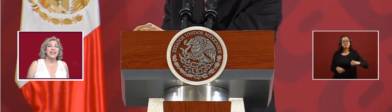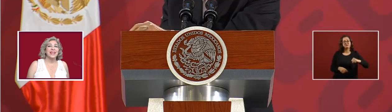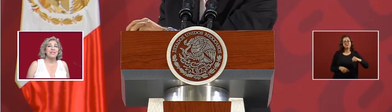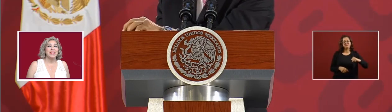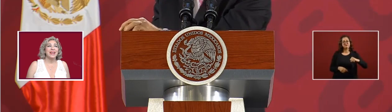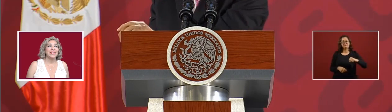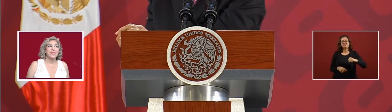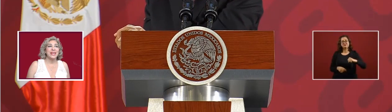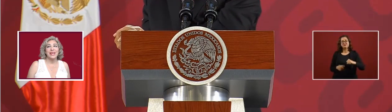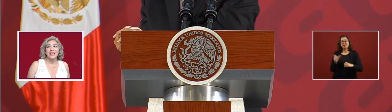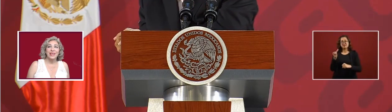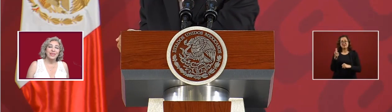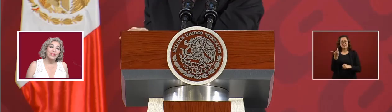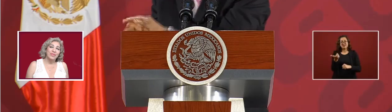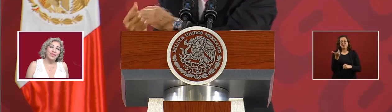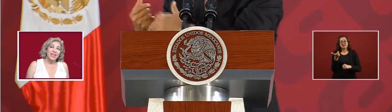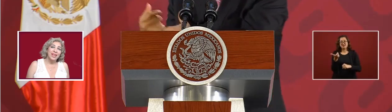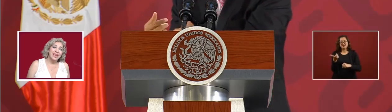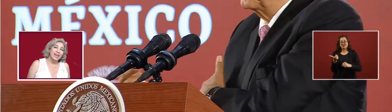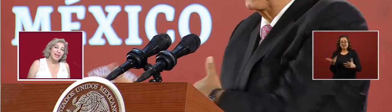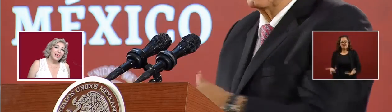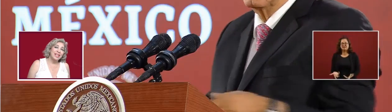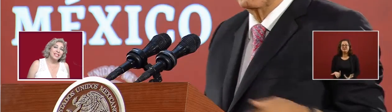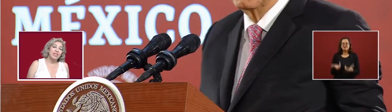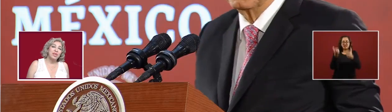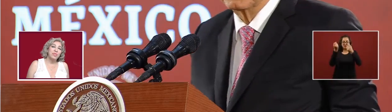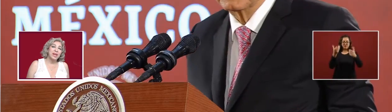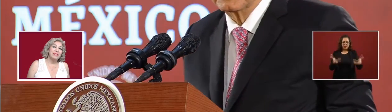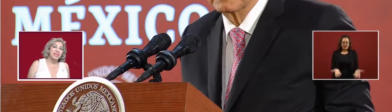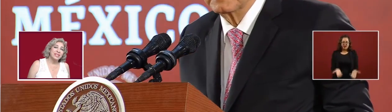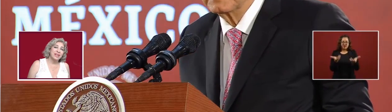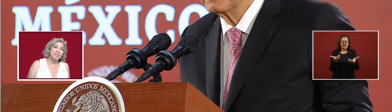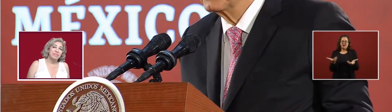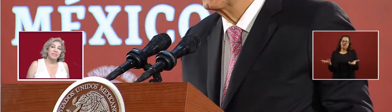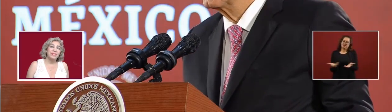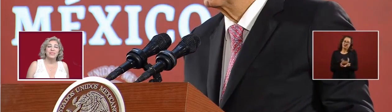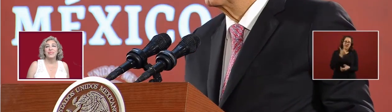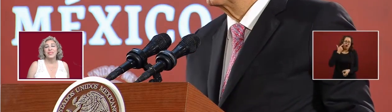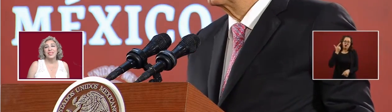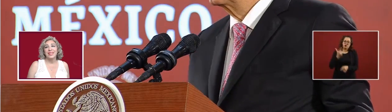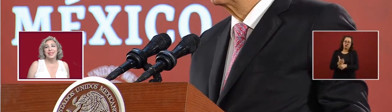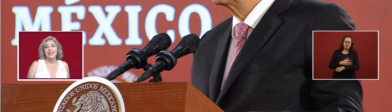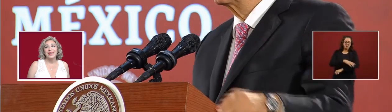and it came and got the money and that's how he recovered his arm